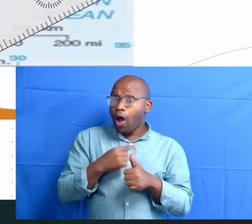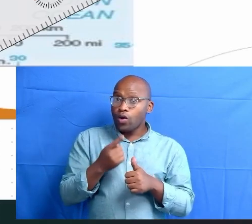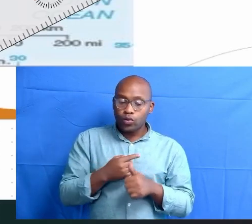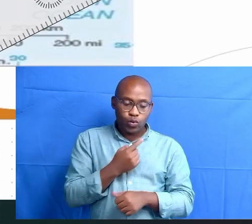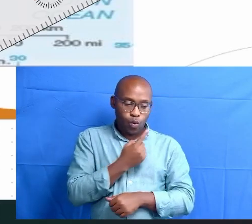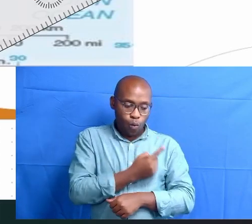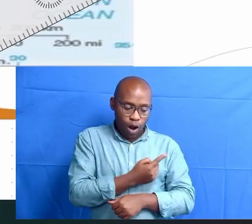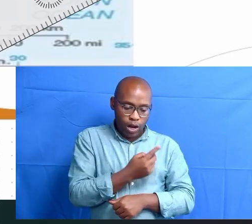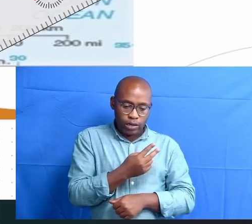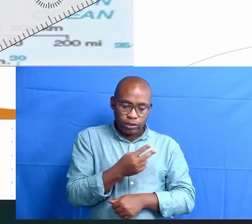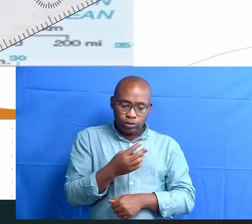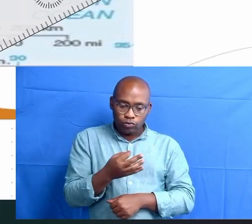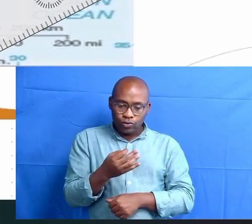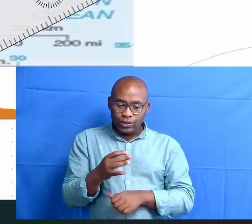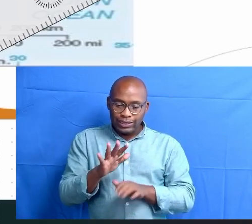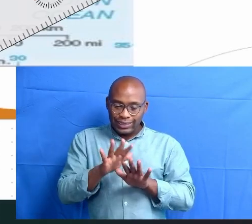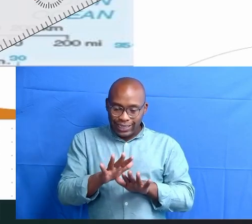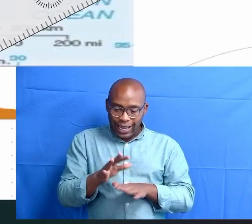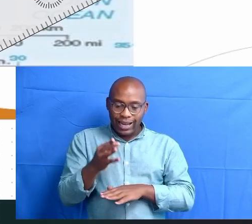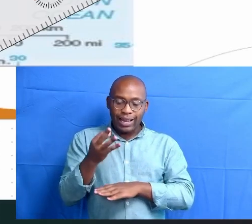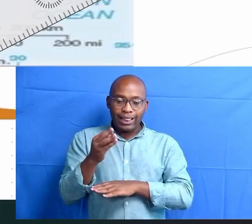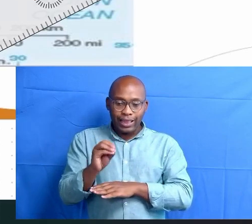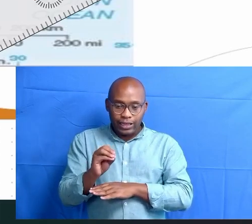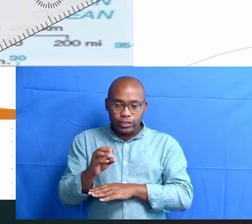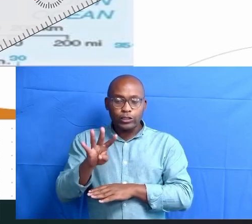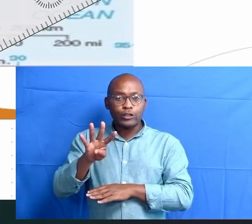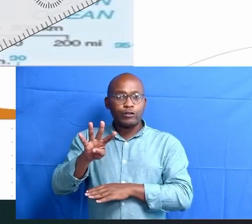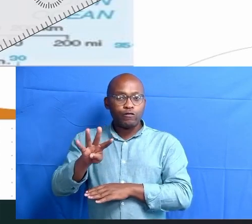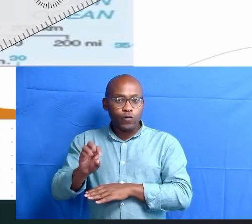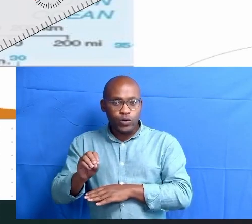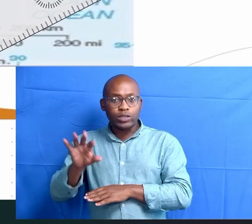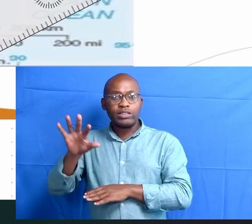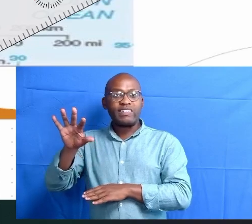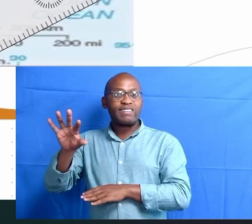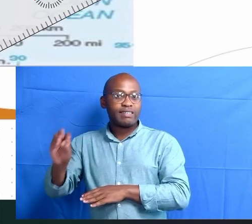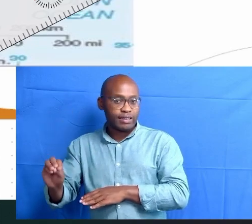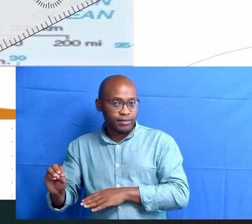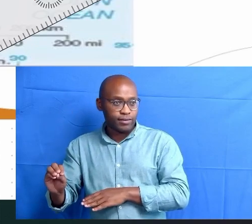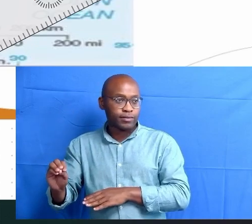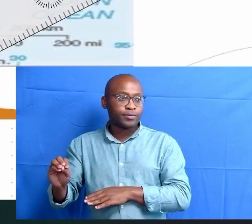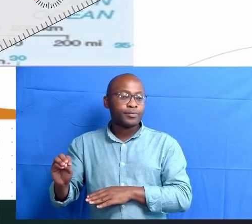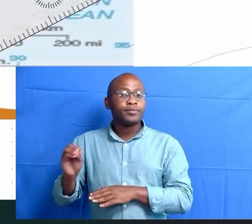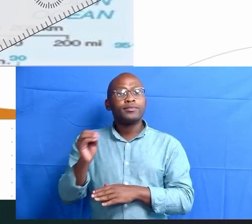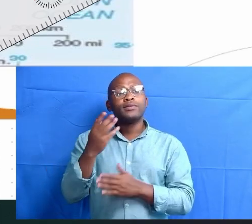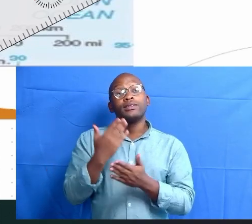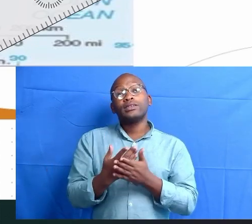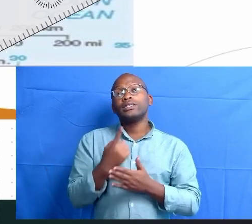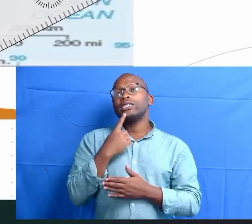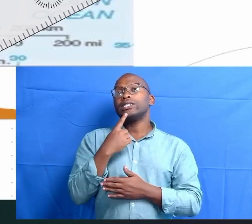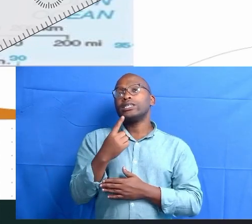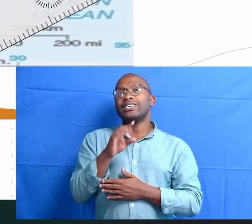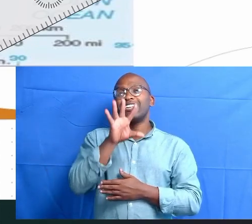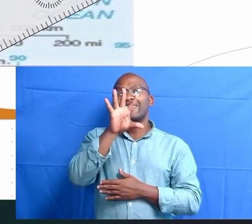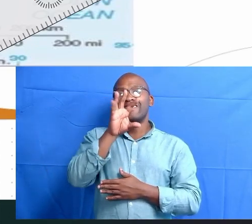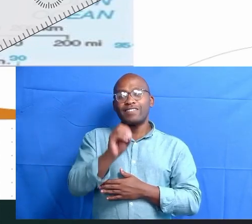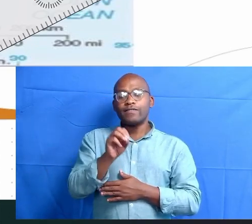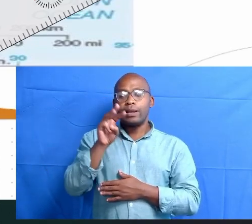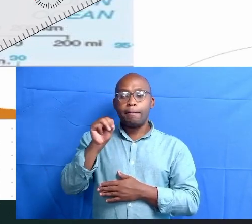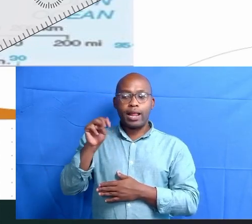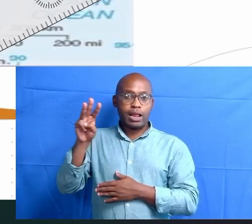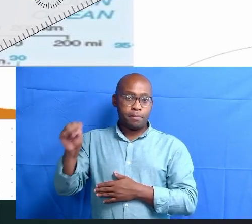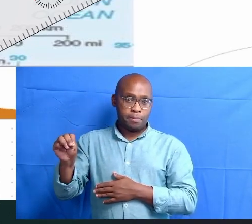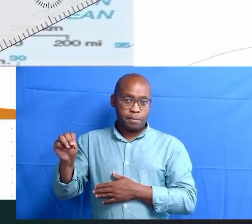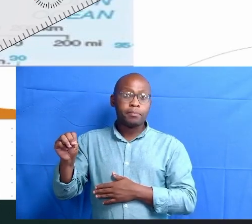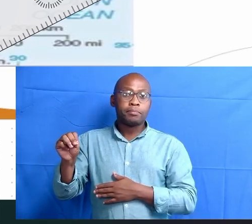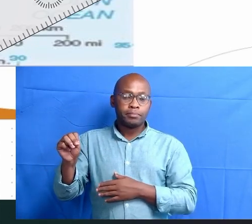so it's 10, 20, 30, 40, 50. Now I can say it's 50